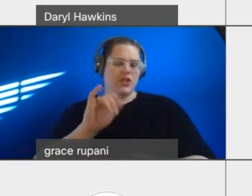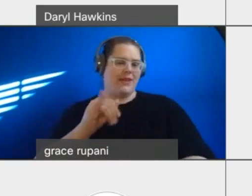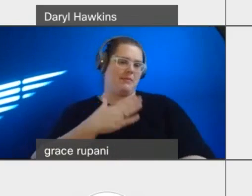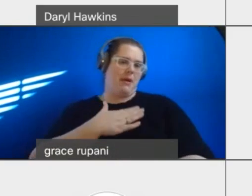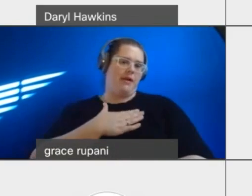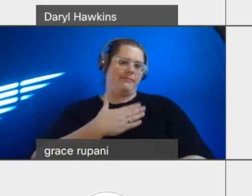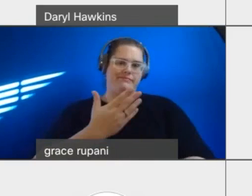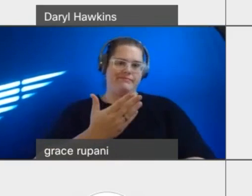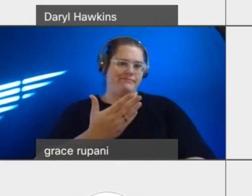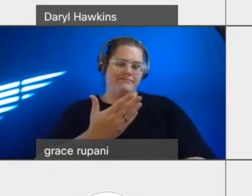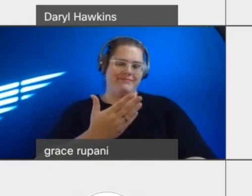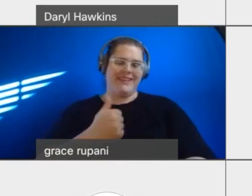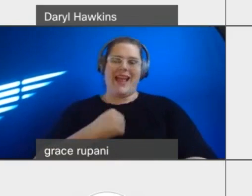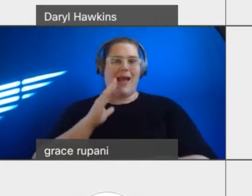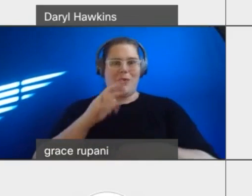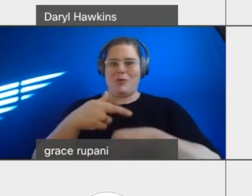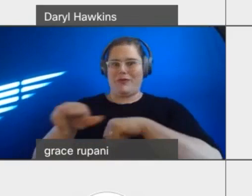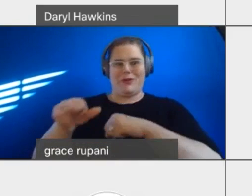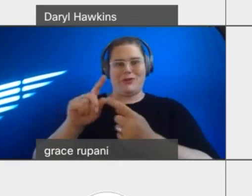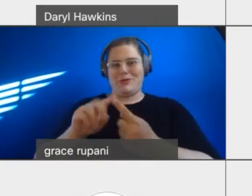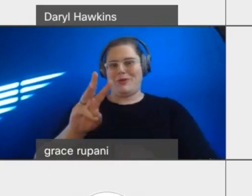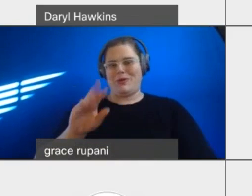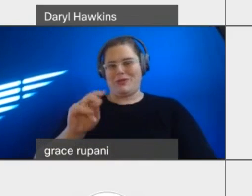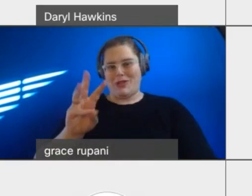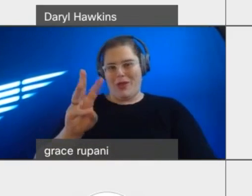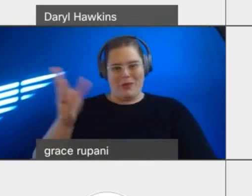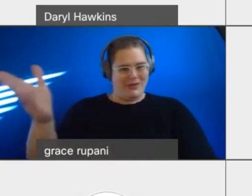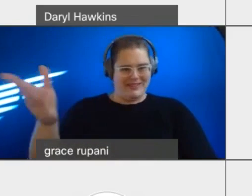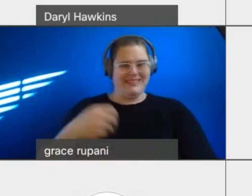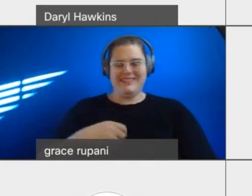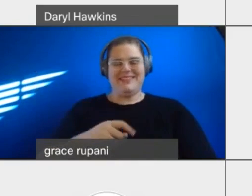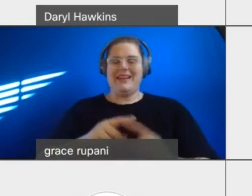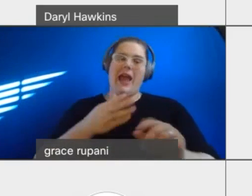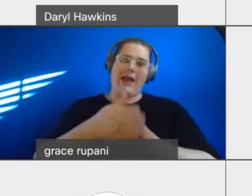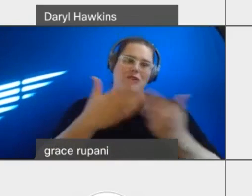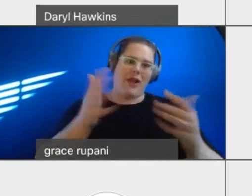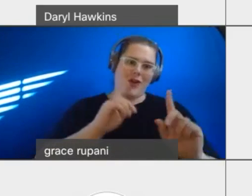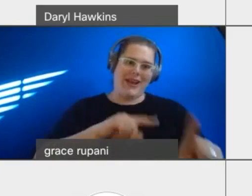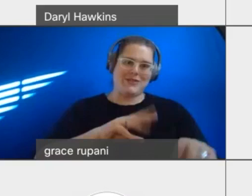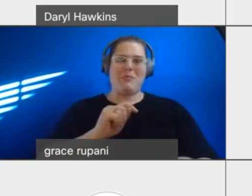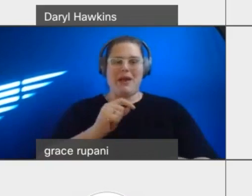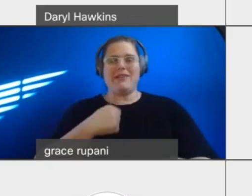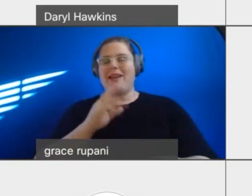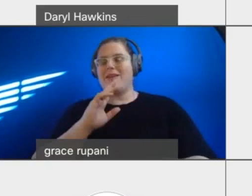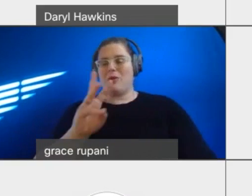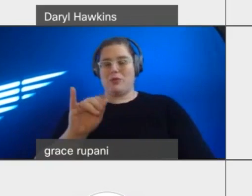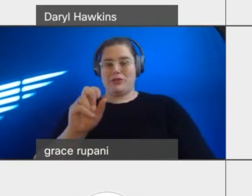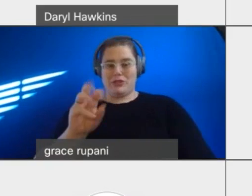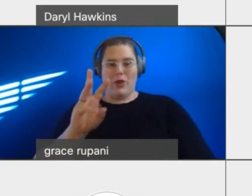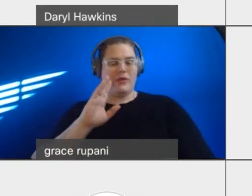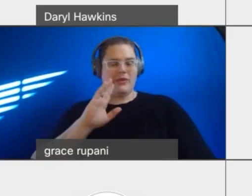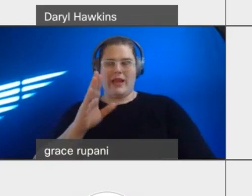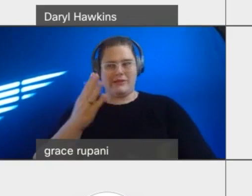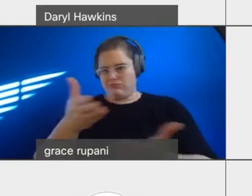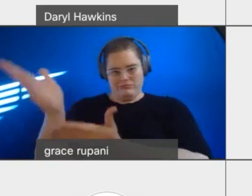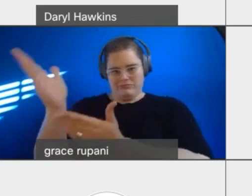I'll defer to Winslow after I've already said that, but I'll defer to Winslow about the steps that health and wellness will take.